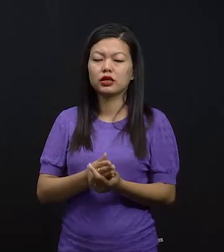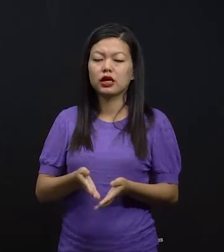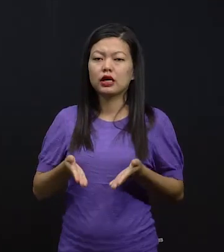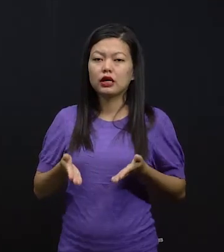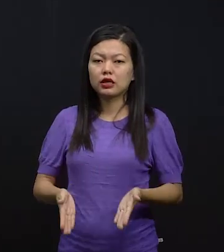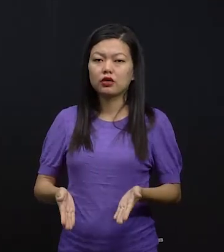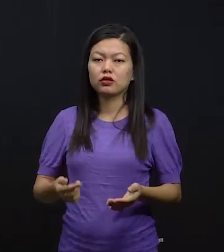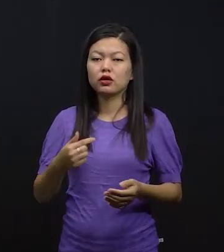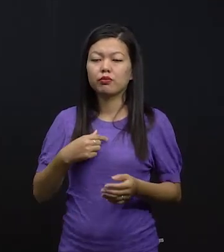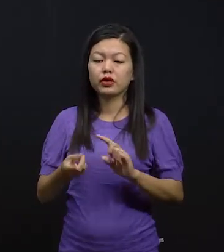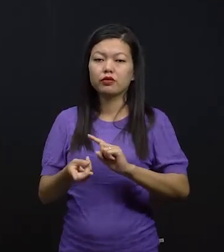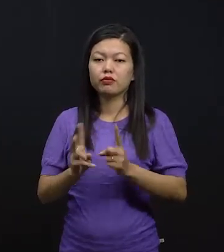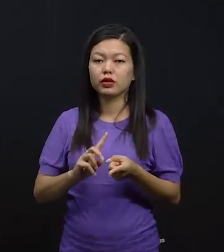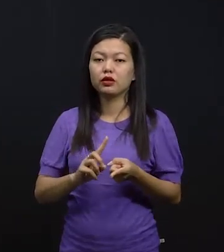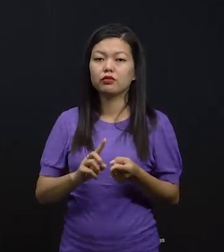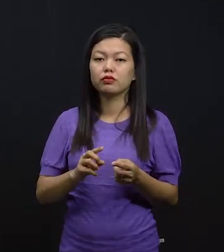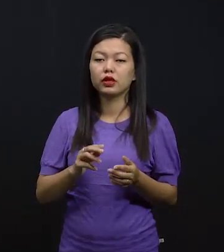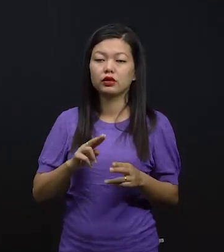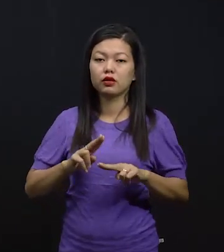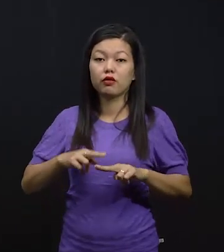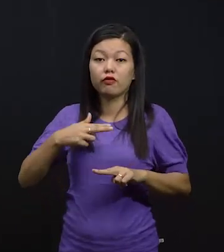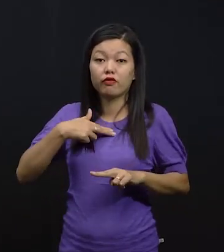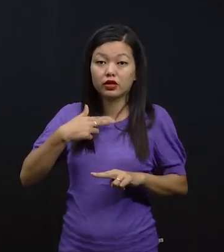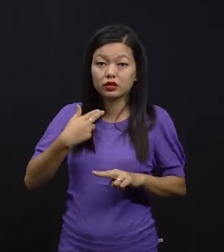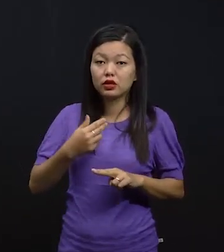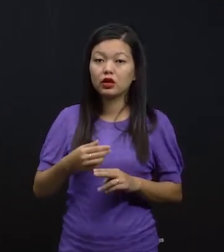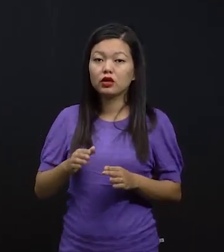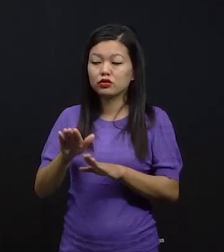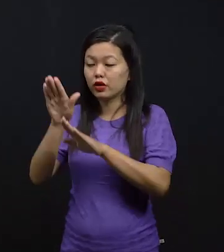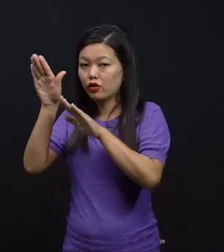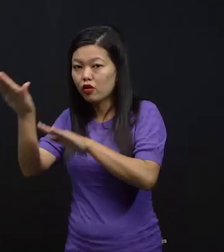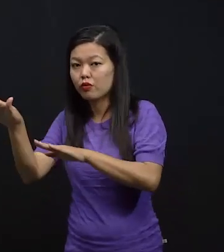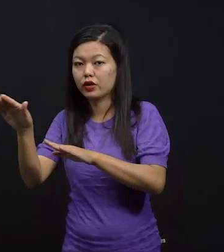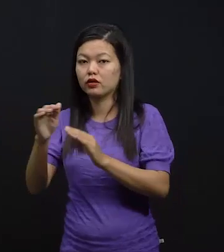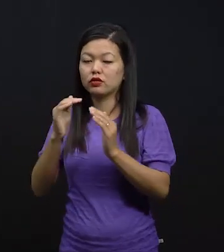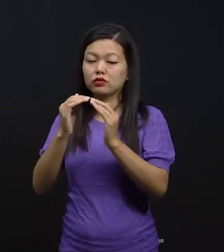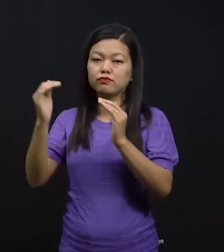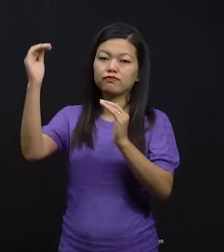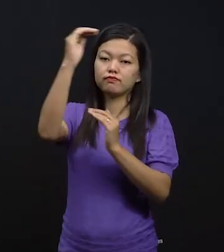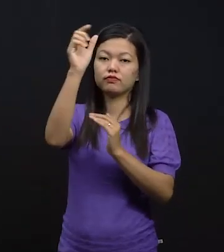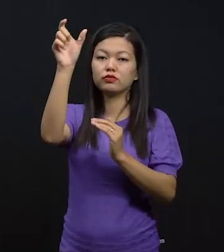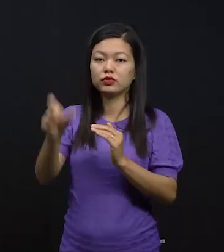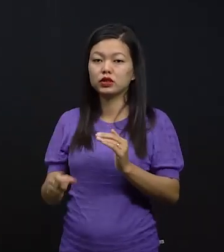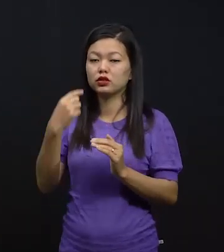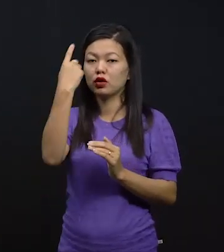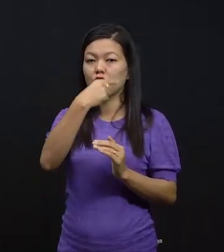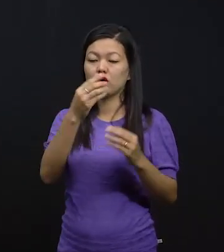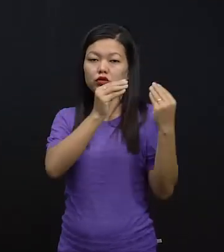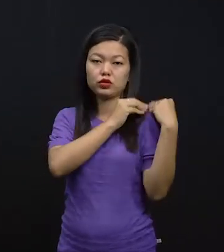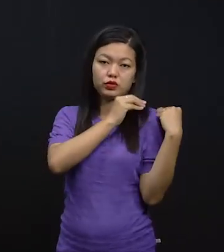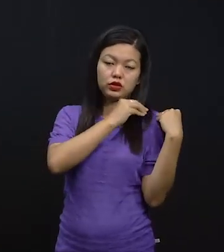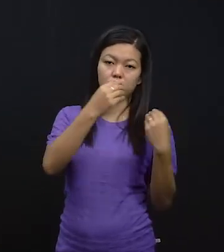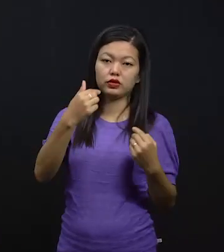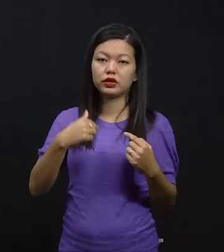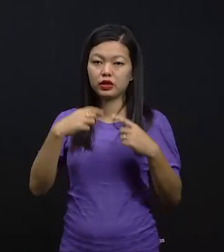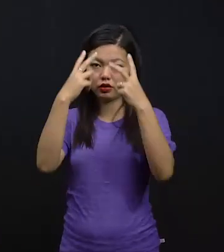the persons above him tells him to do so. He dedicated his whole life to the ministry of the church,